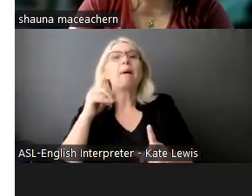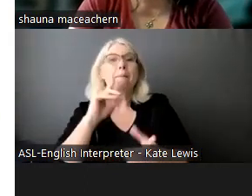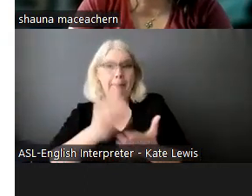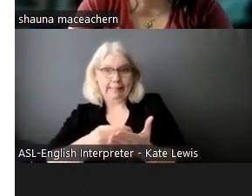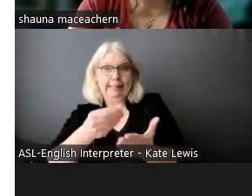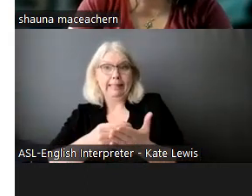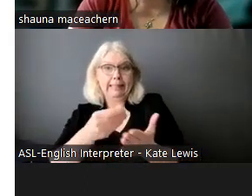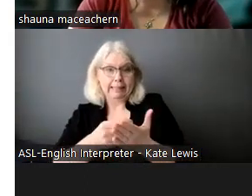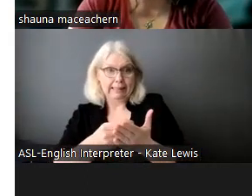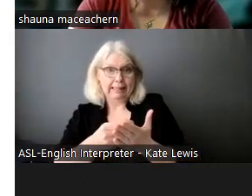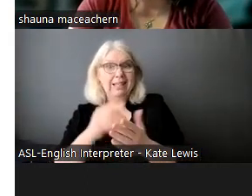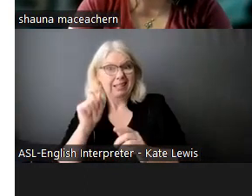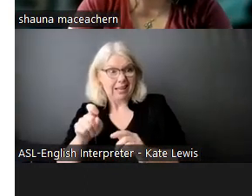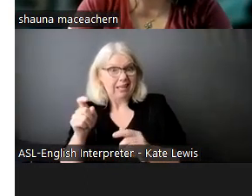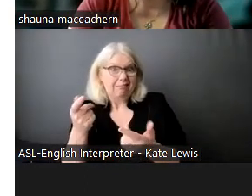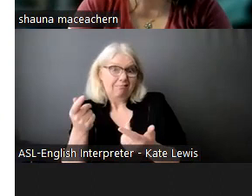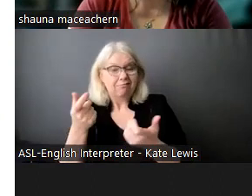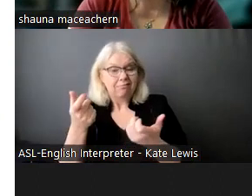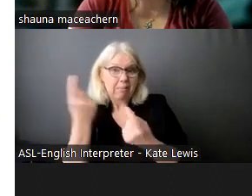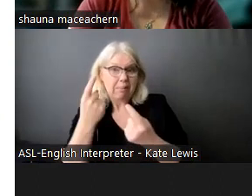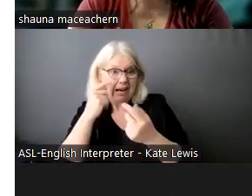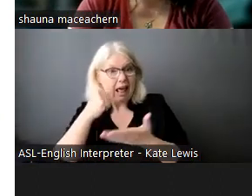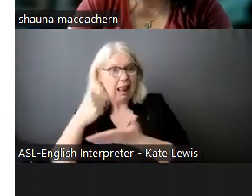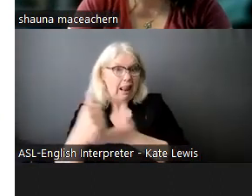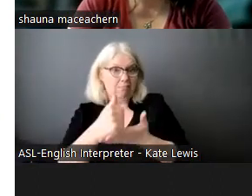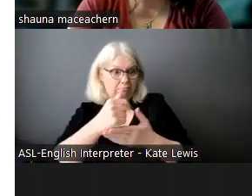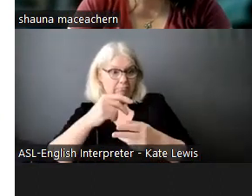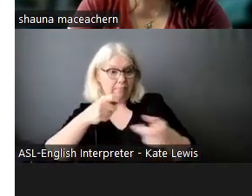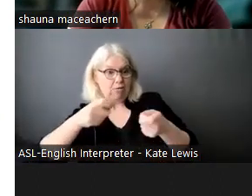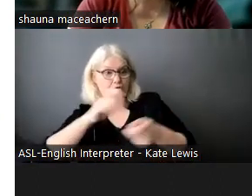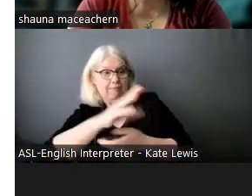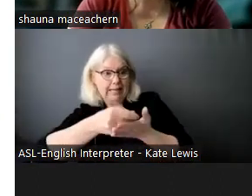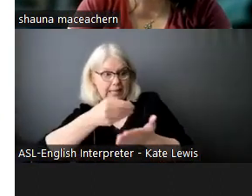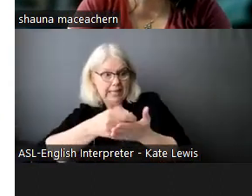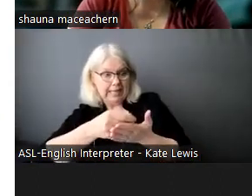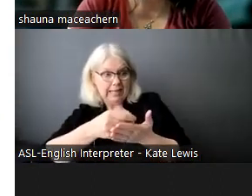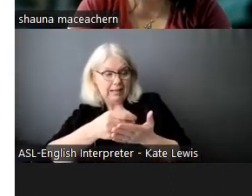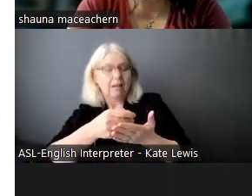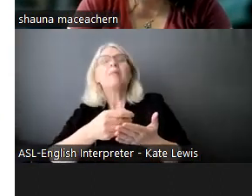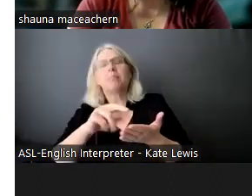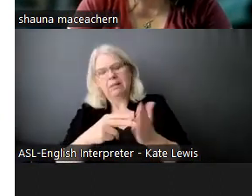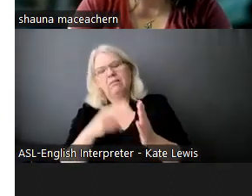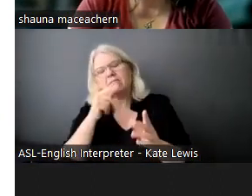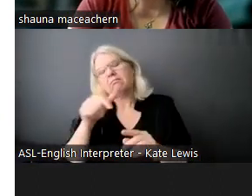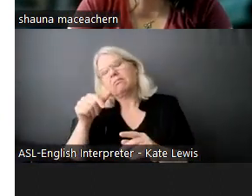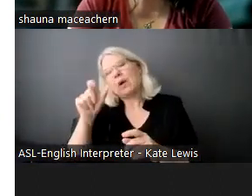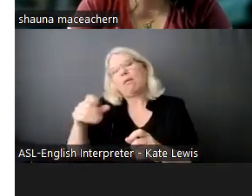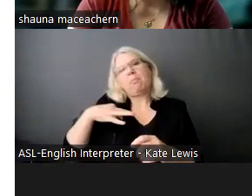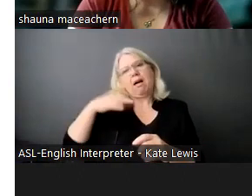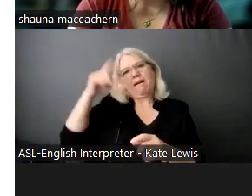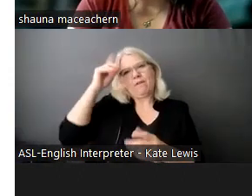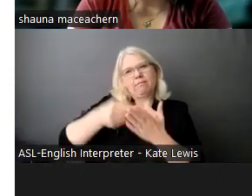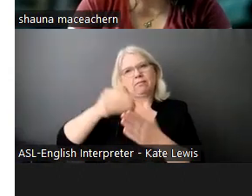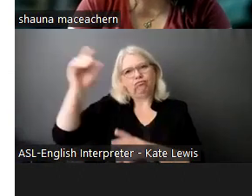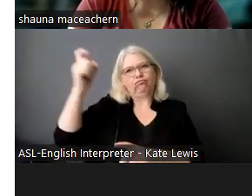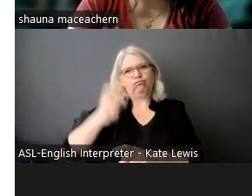a substitute? Do they need a guardian to manage their money? And if they do need a guardian to manage their money because they're at risk